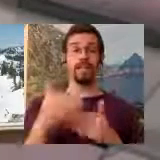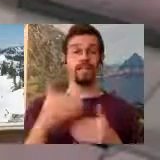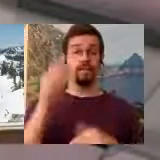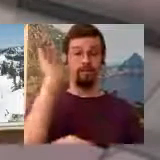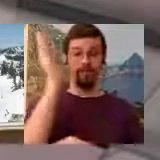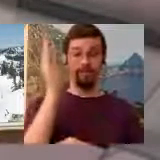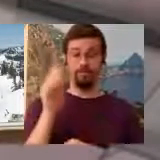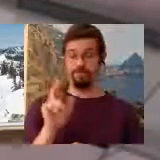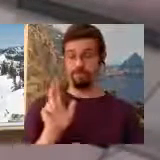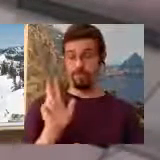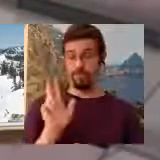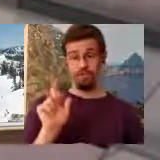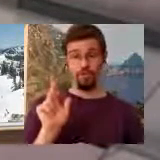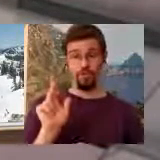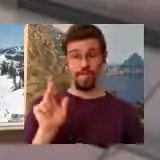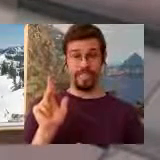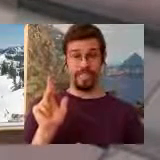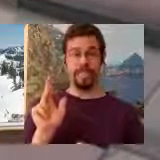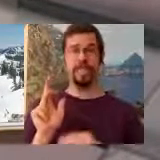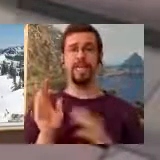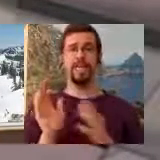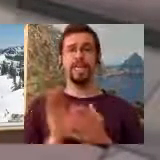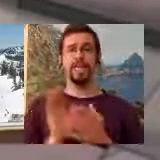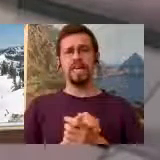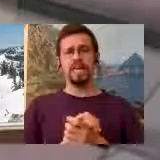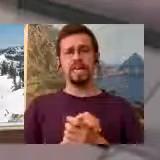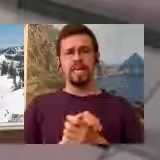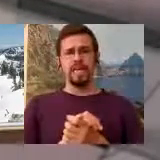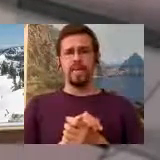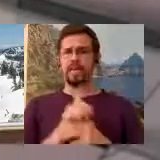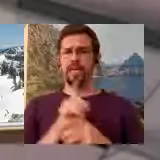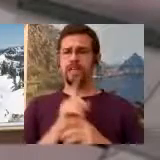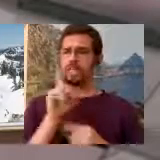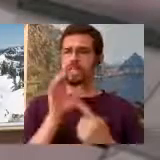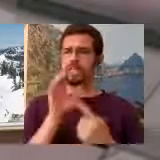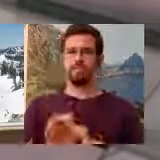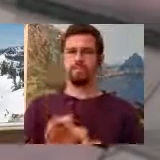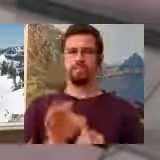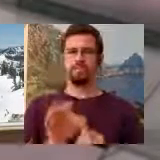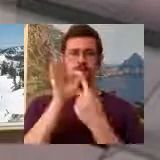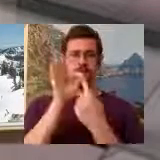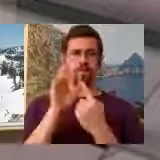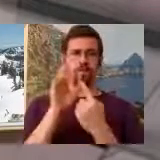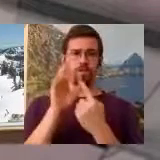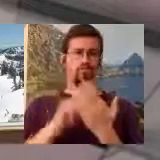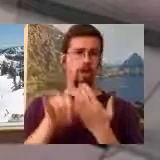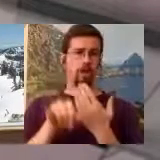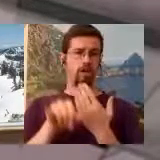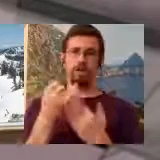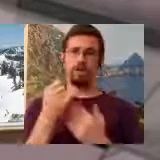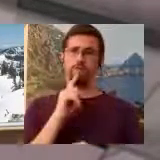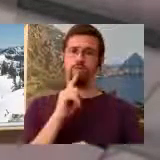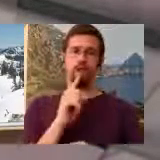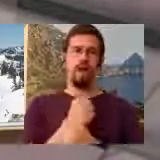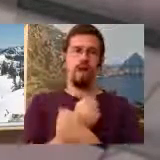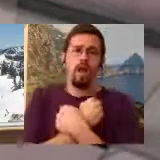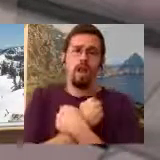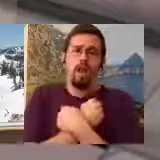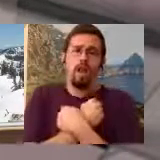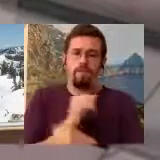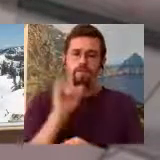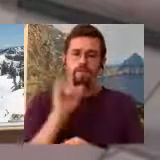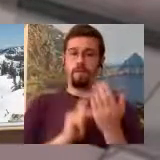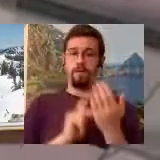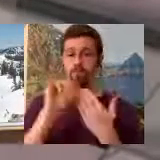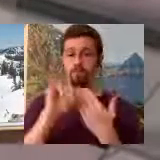which is actually a very special project close to my heart. I happen to love this project. It